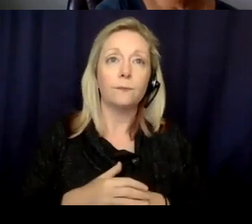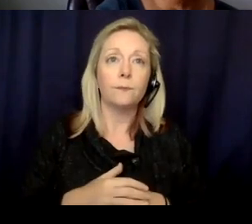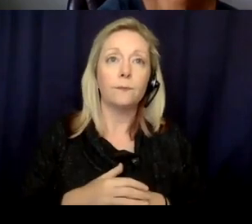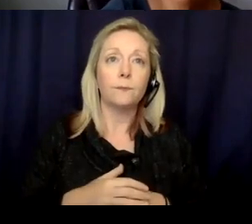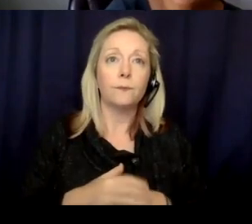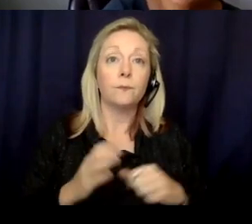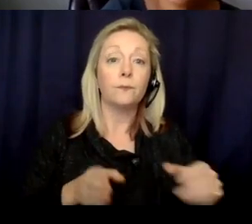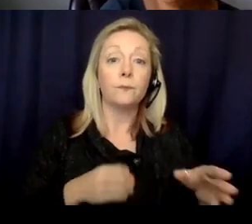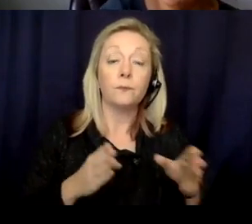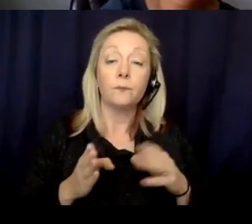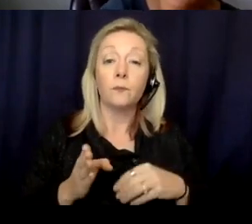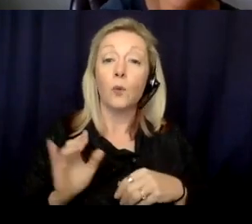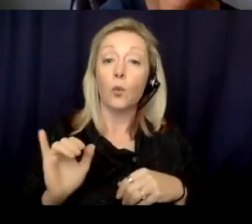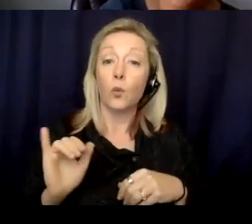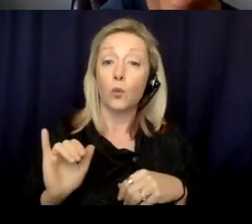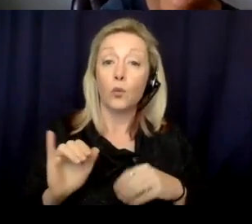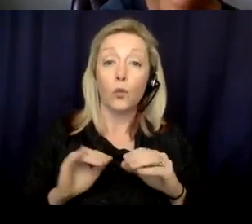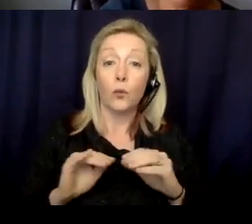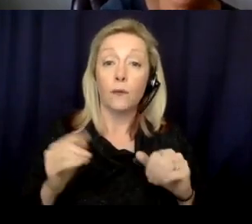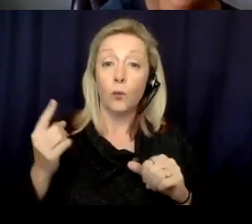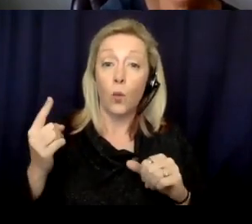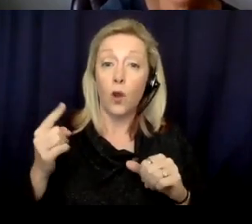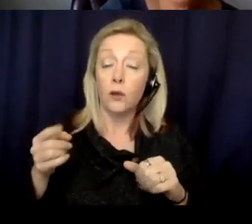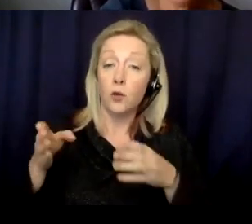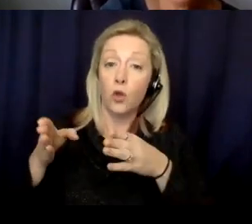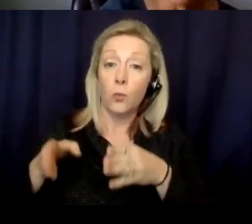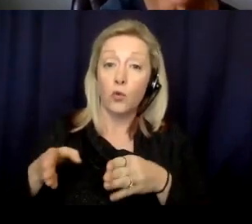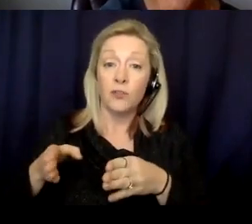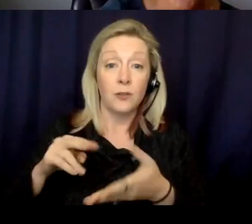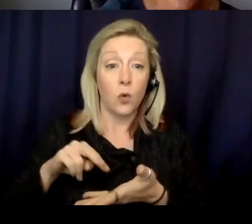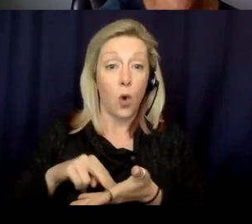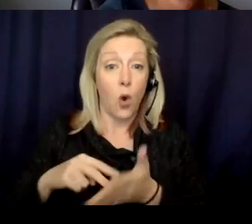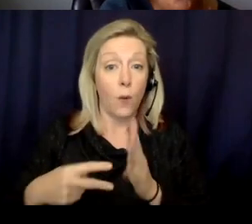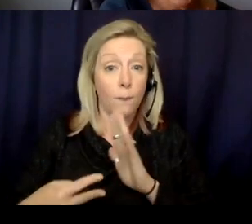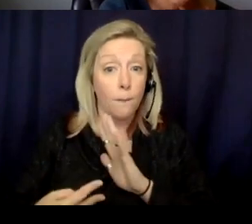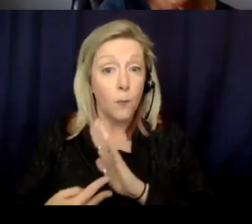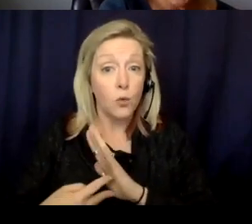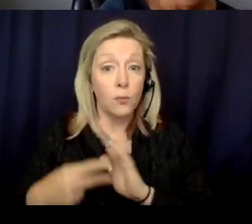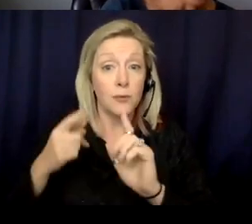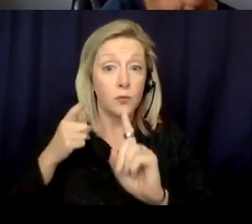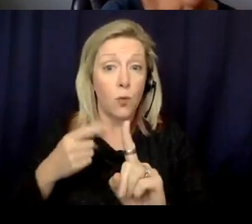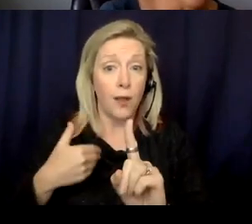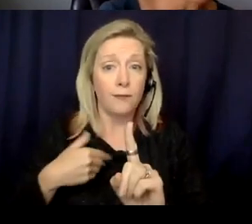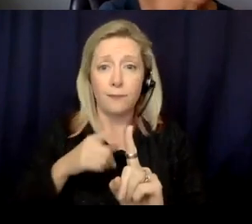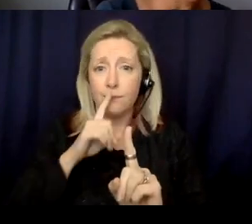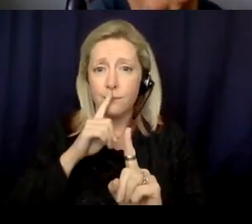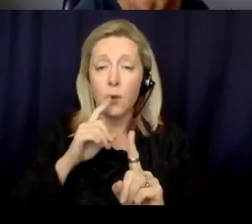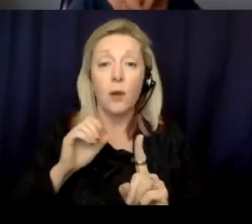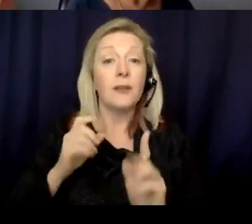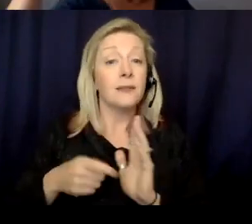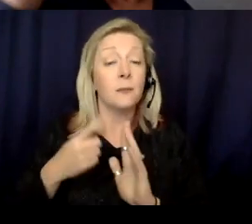And then in this stage, the individual is neither deliberately pursuing a goal or aware